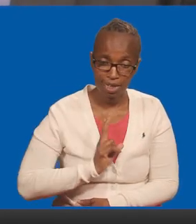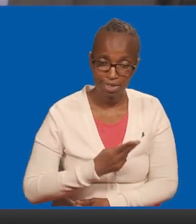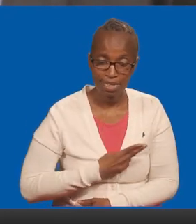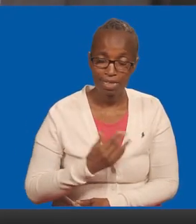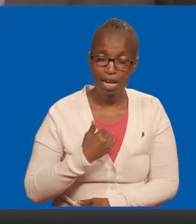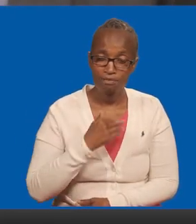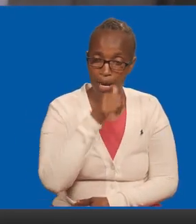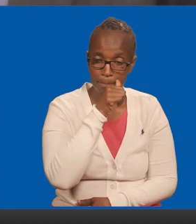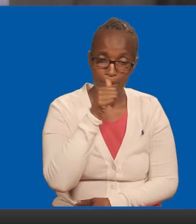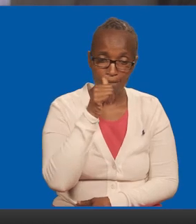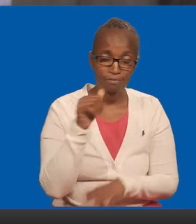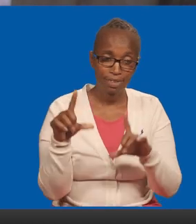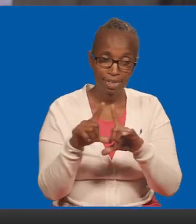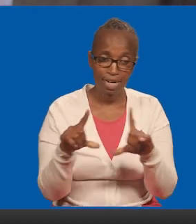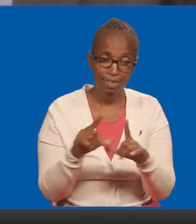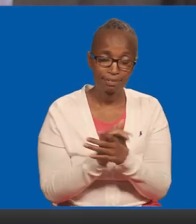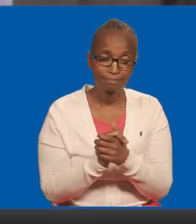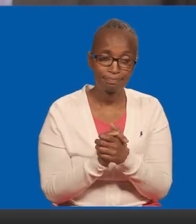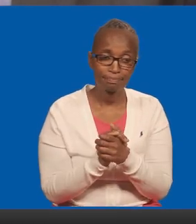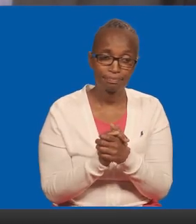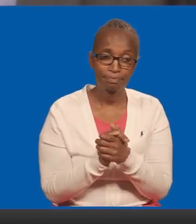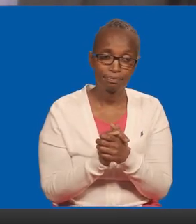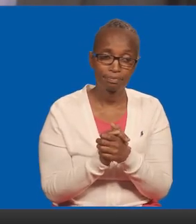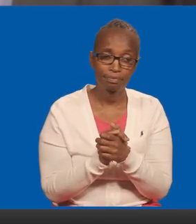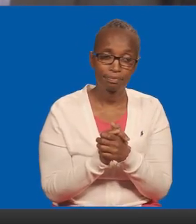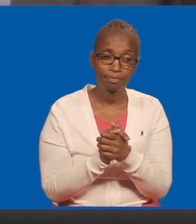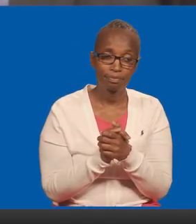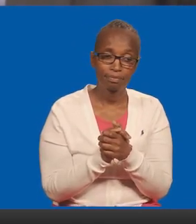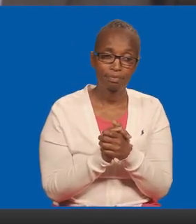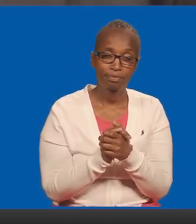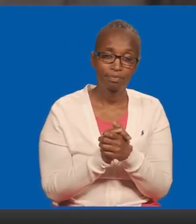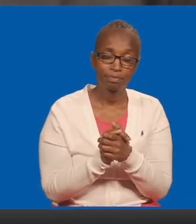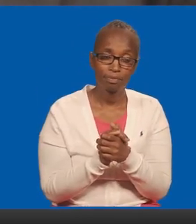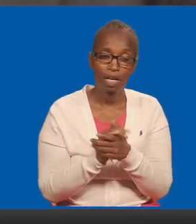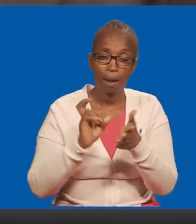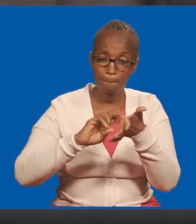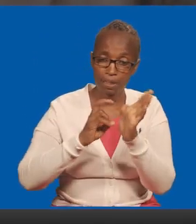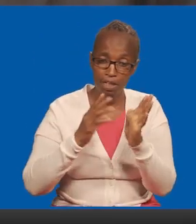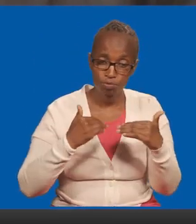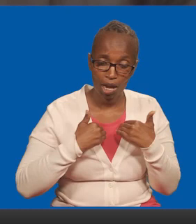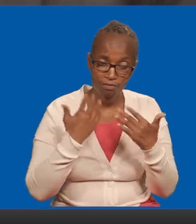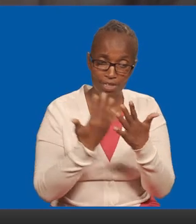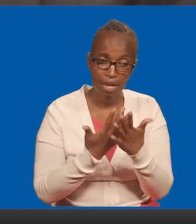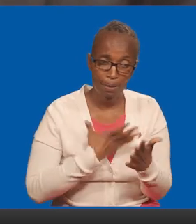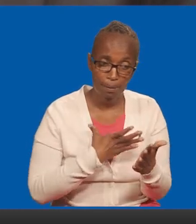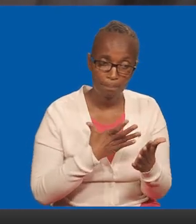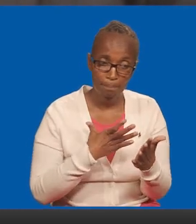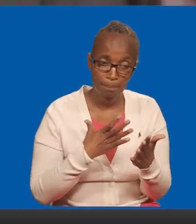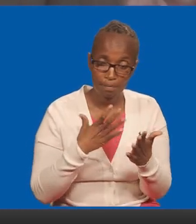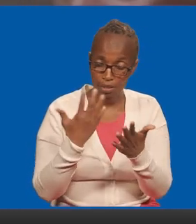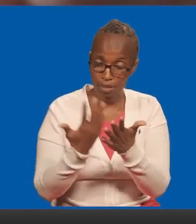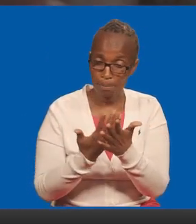have met the names of some of the leaders who have been mentioned. And some of those leaders are the ones who have seen them